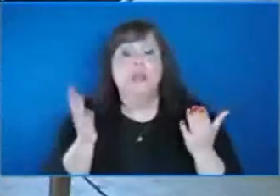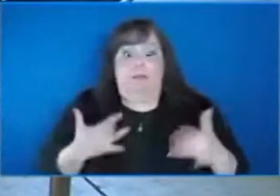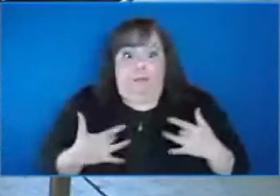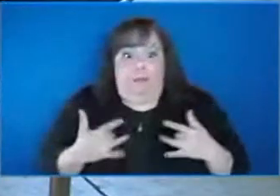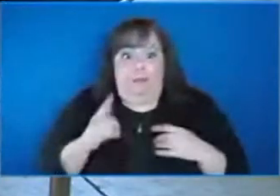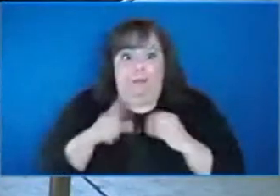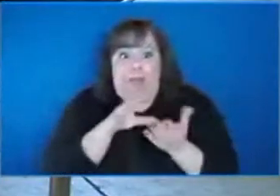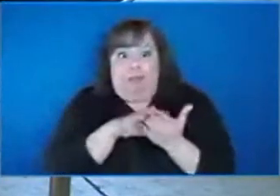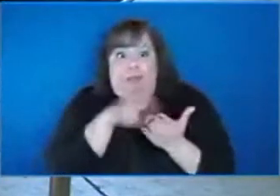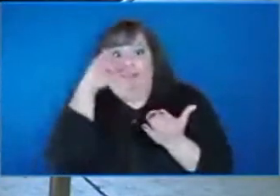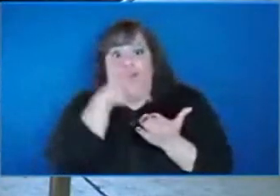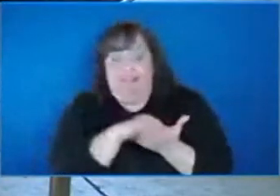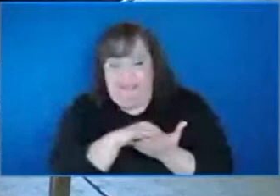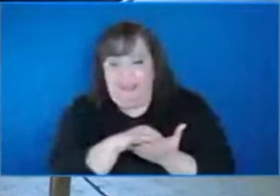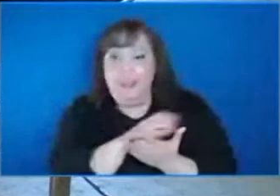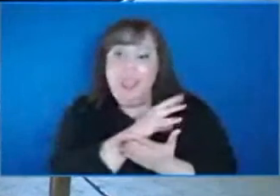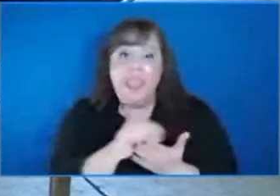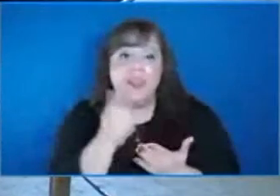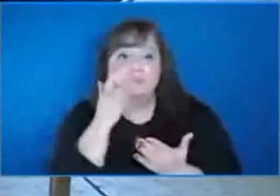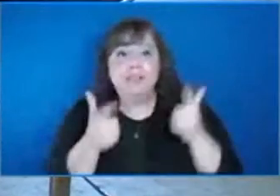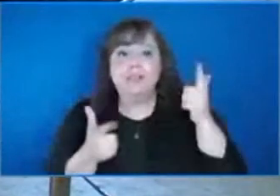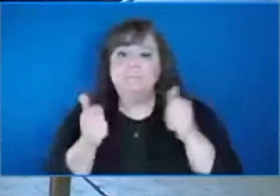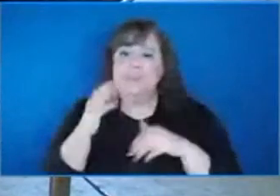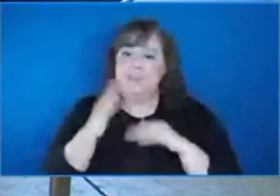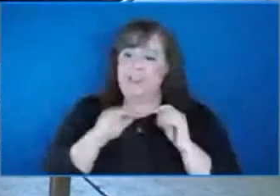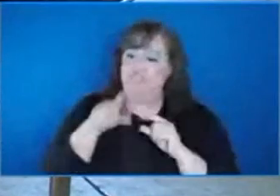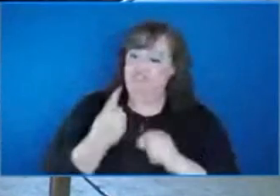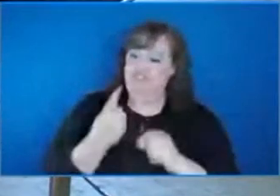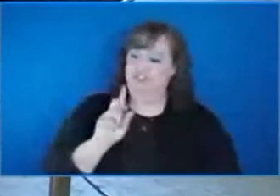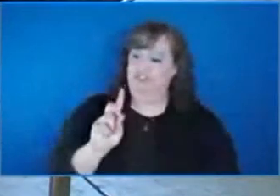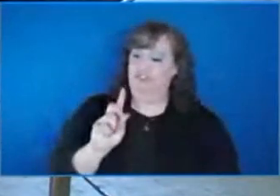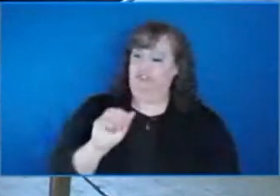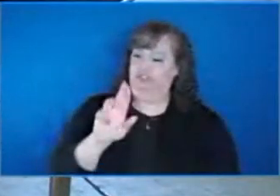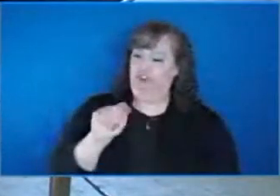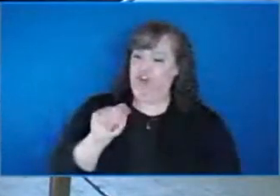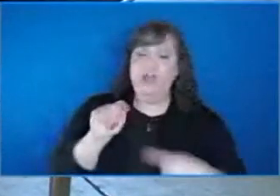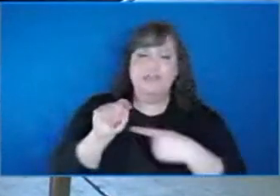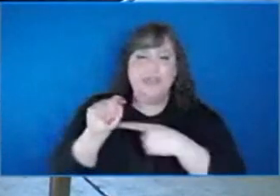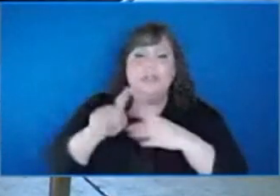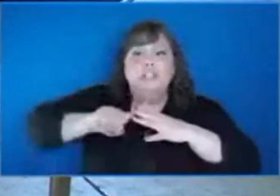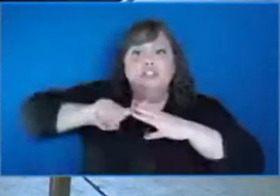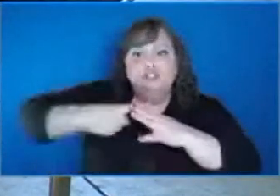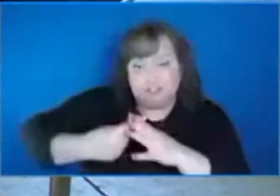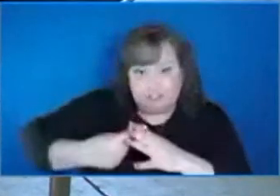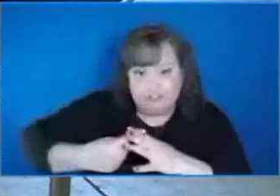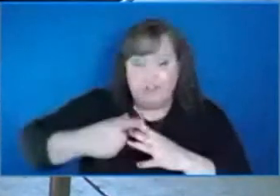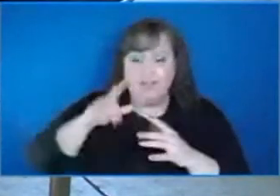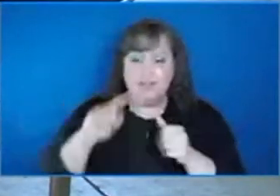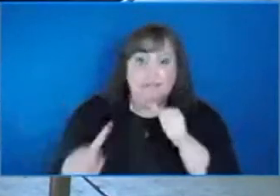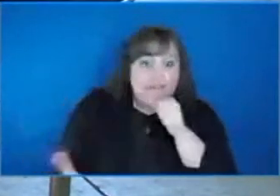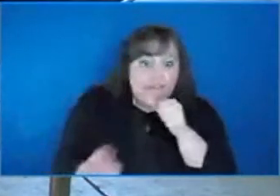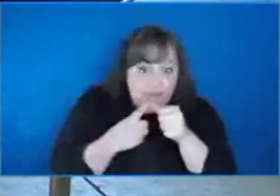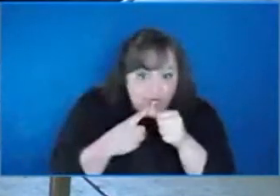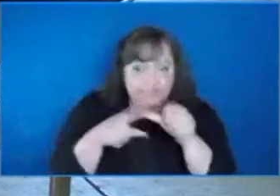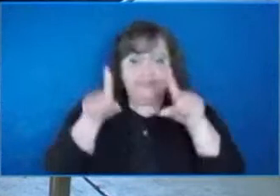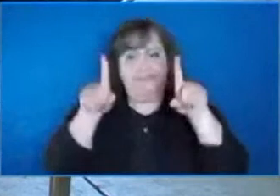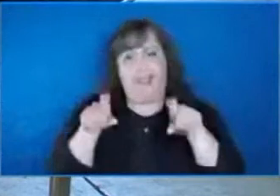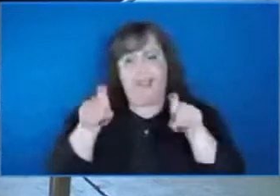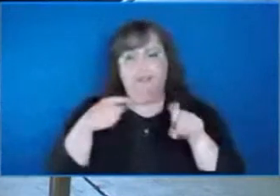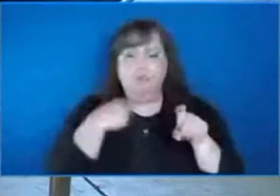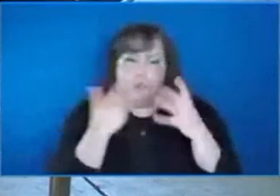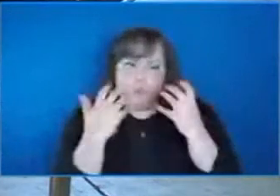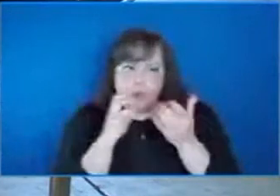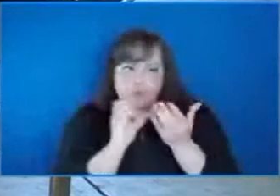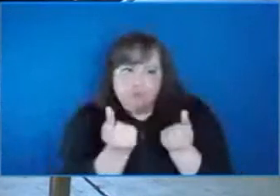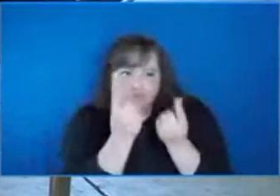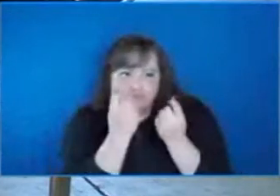because this is bigger than DART. DART is just the start. We're doing this first test, but we want to understand this to potentially protect the Earth in the future.